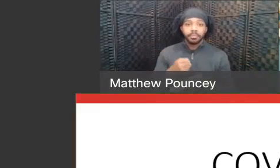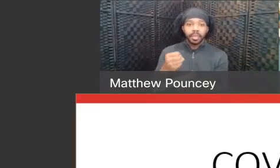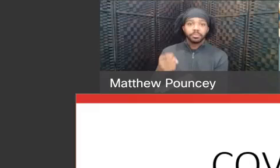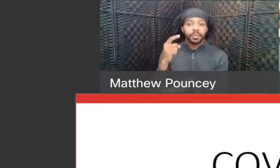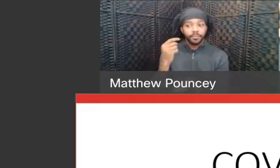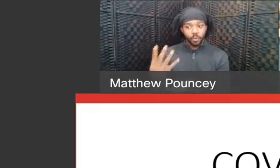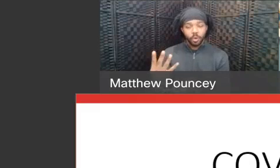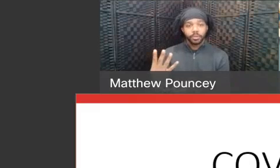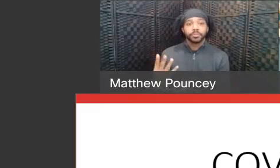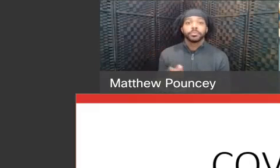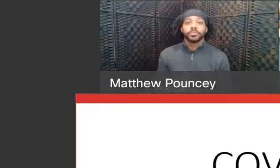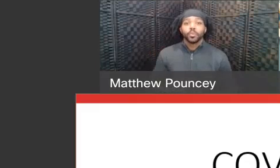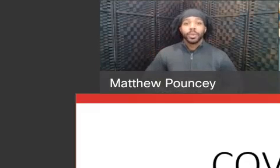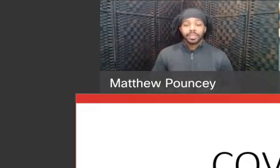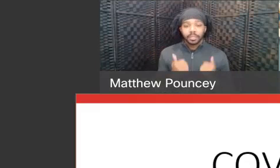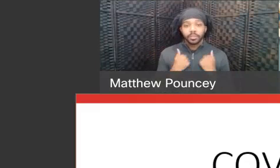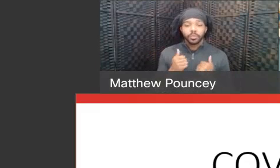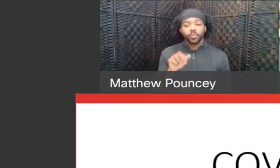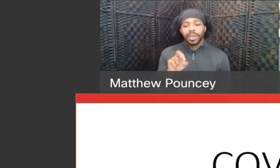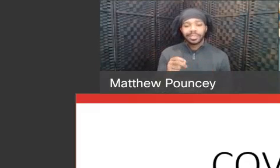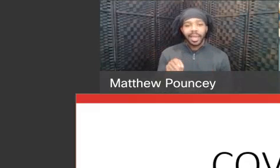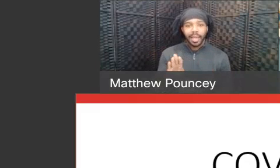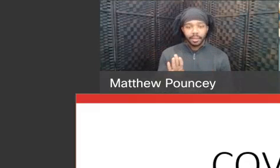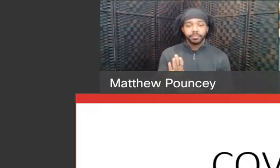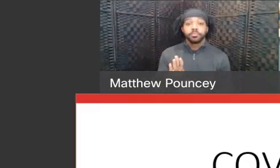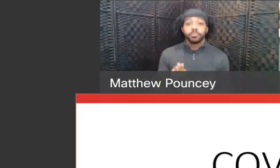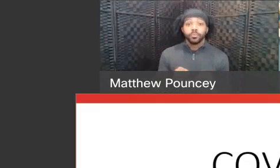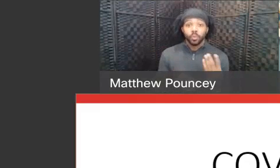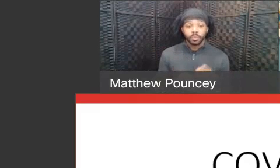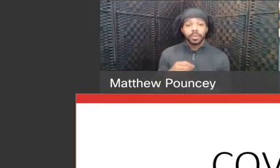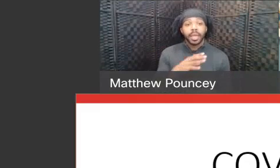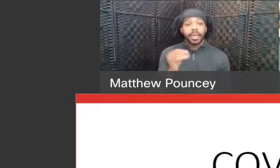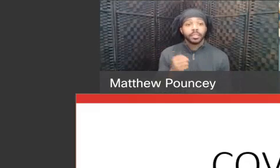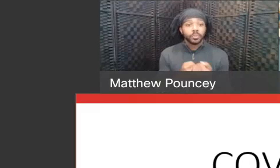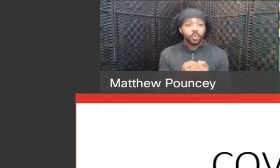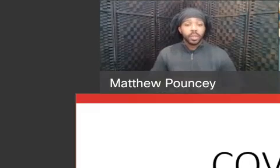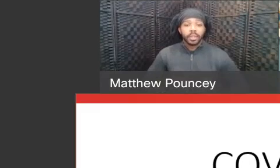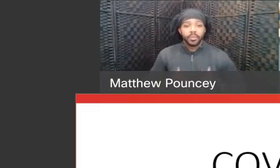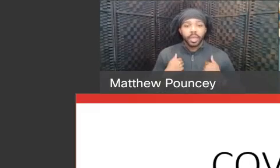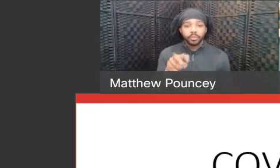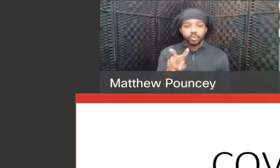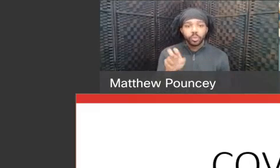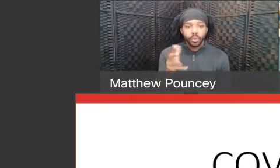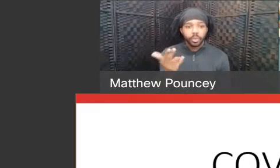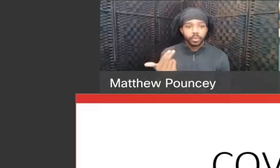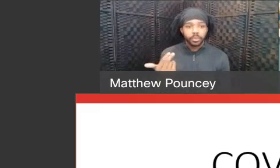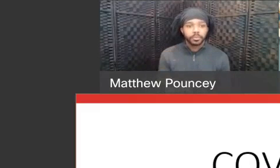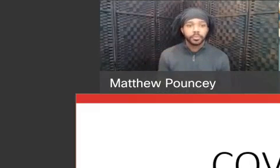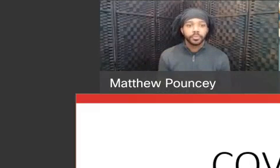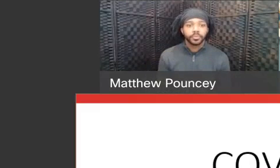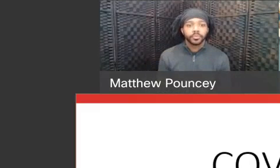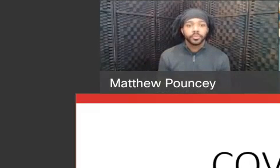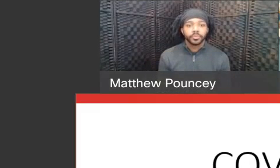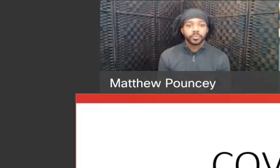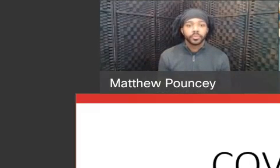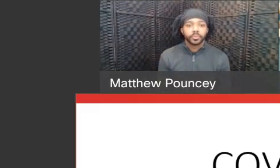In residential habilitation, 41. And in supported living, 213.